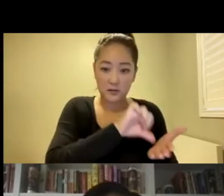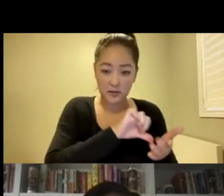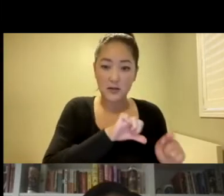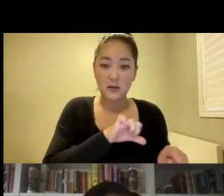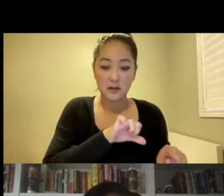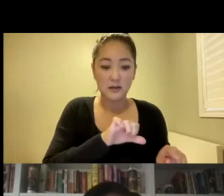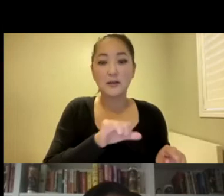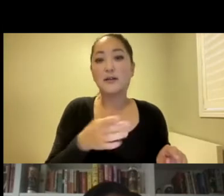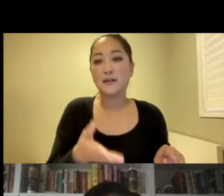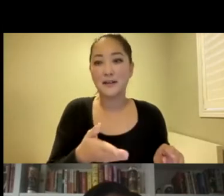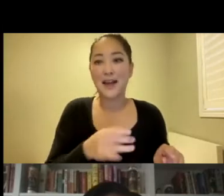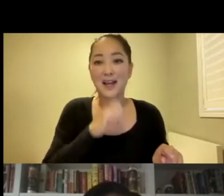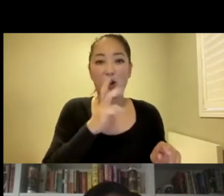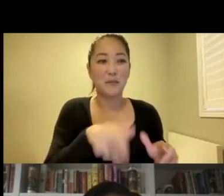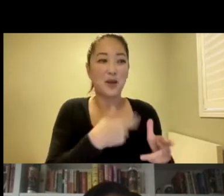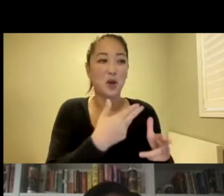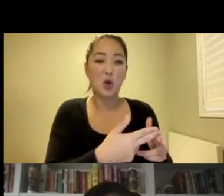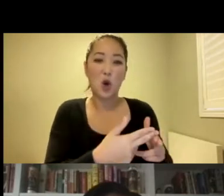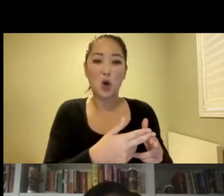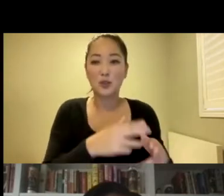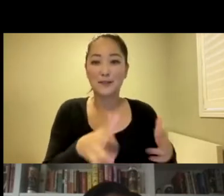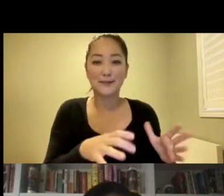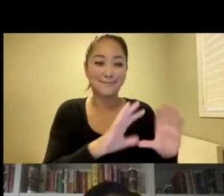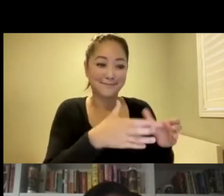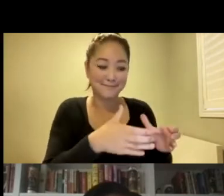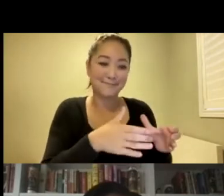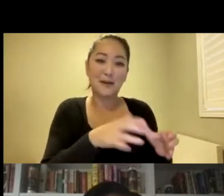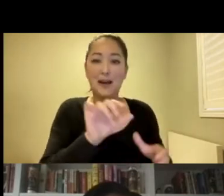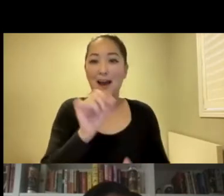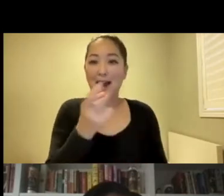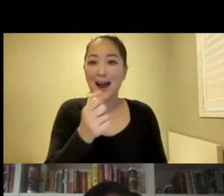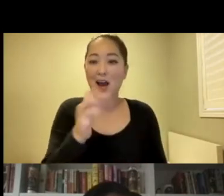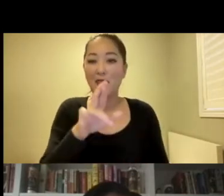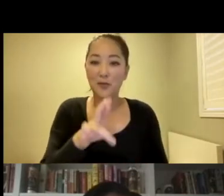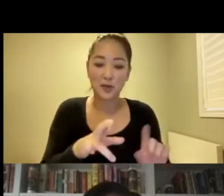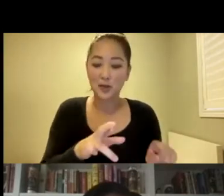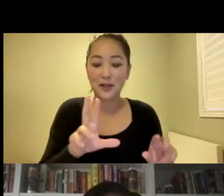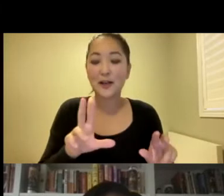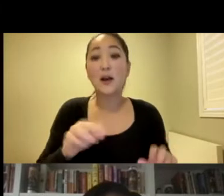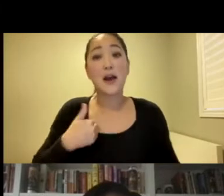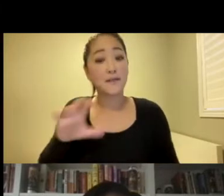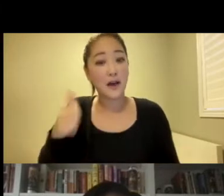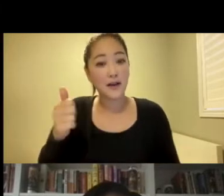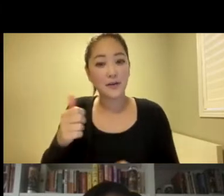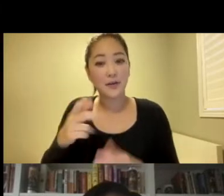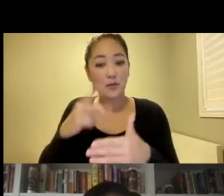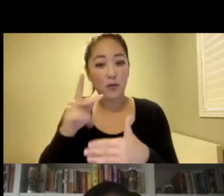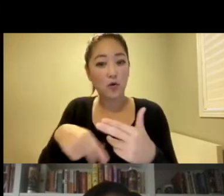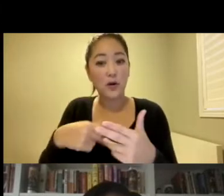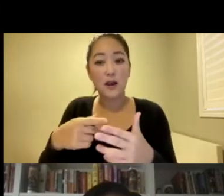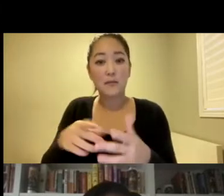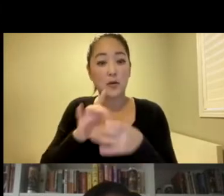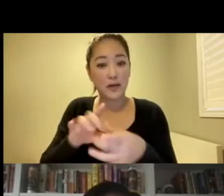otherness. So we have programming for LGBTQ, we have programming for different types of family, and introducing these